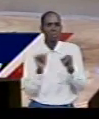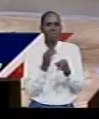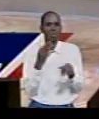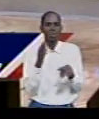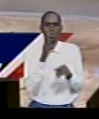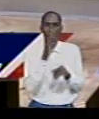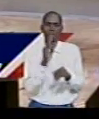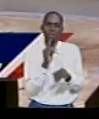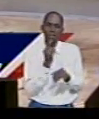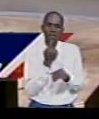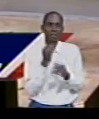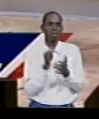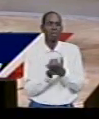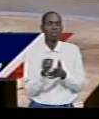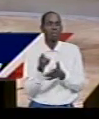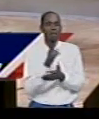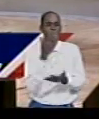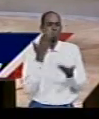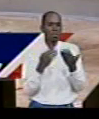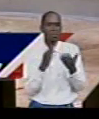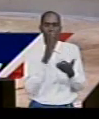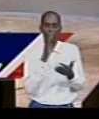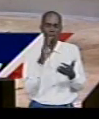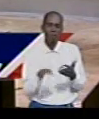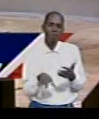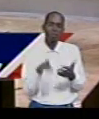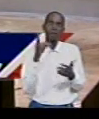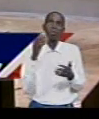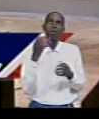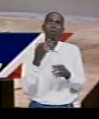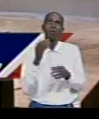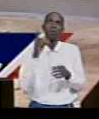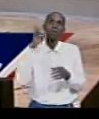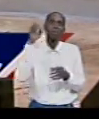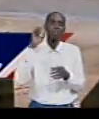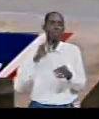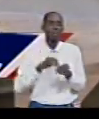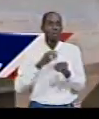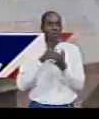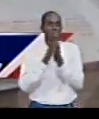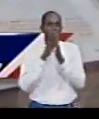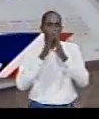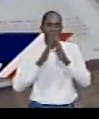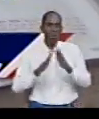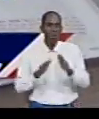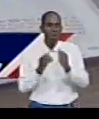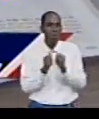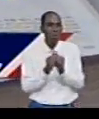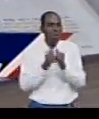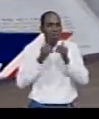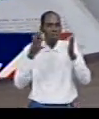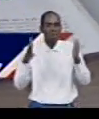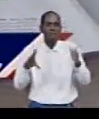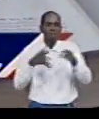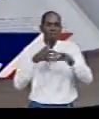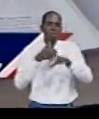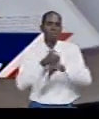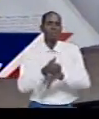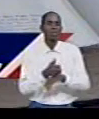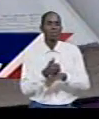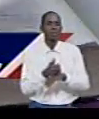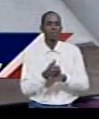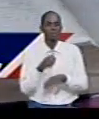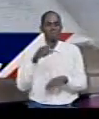diligent that she may be found of him in peace, without spot and blameless. Peter